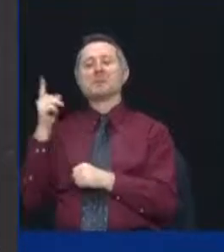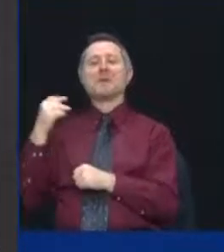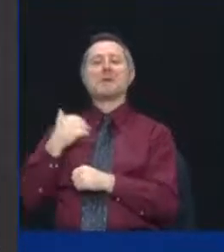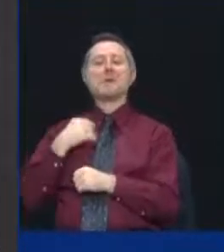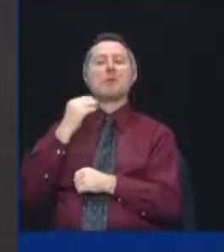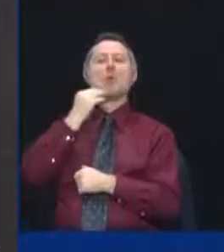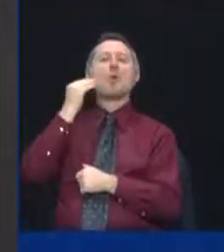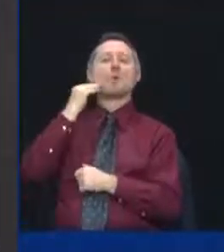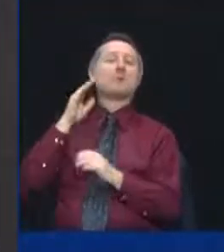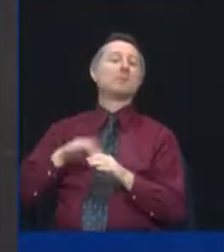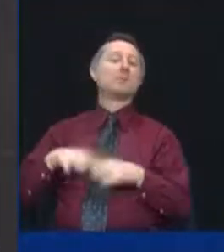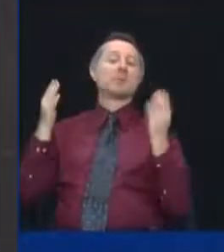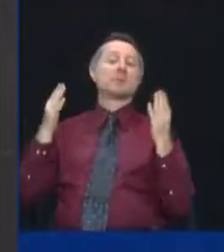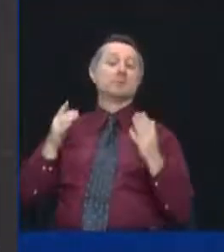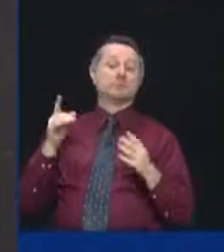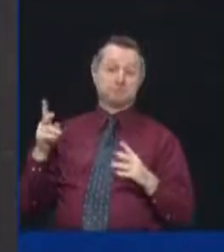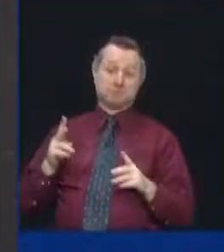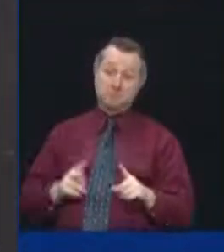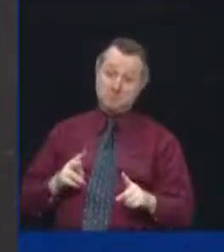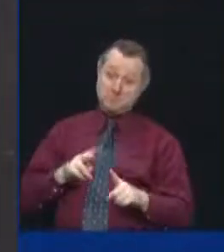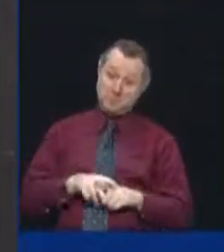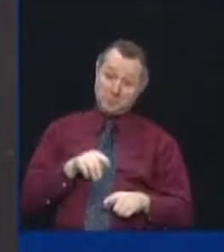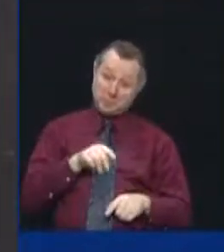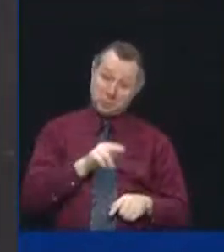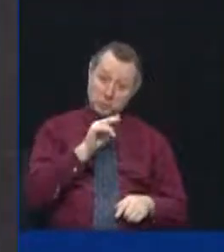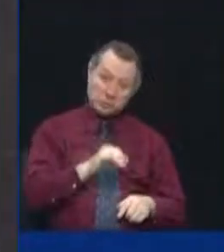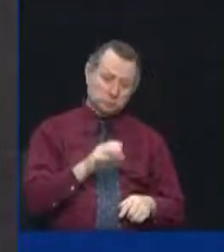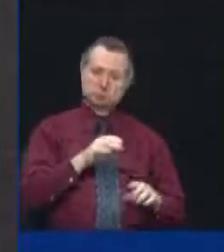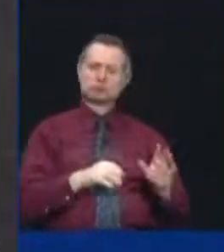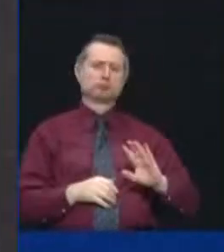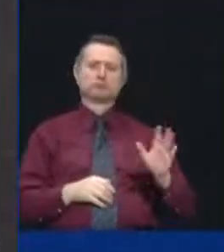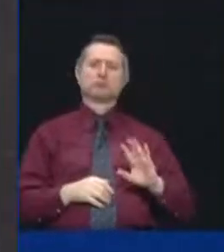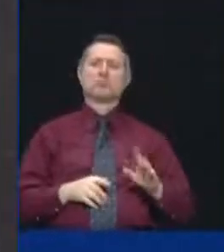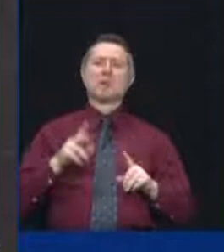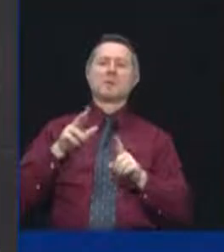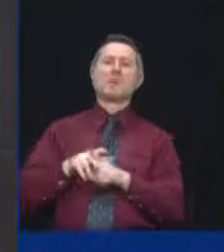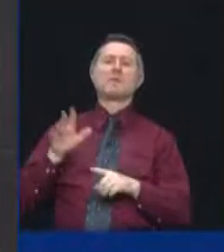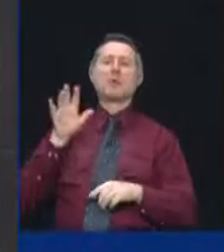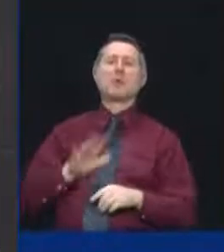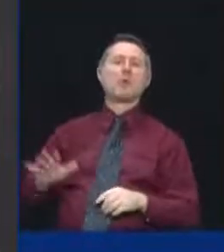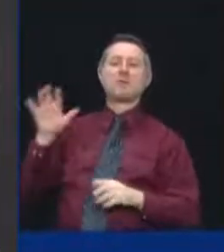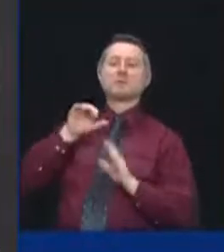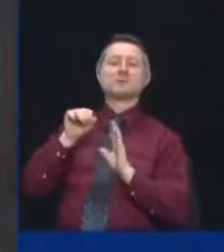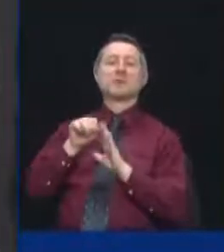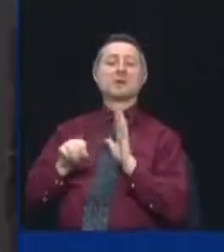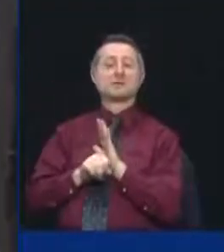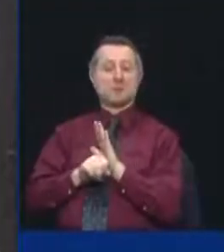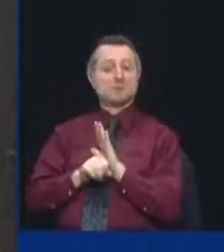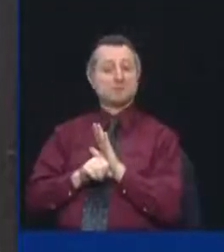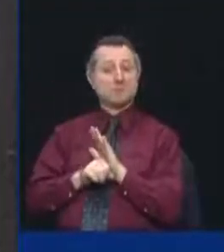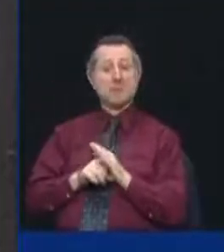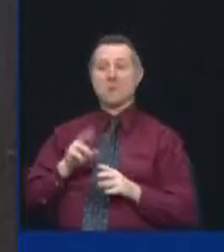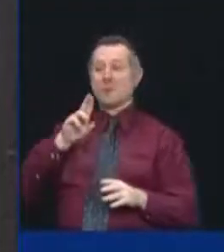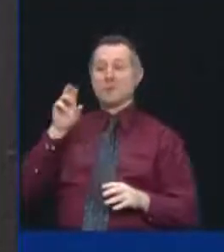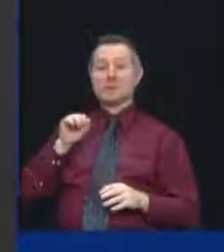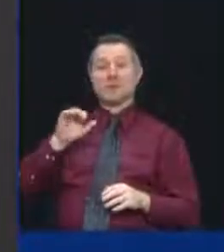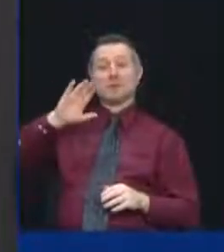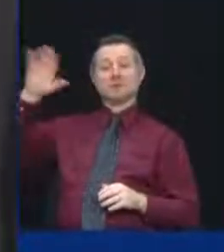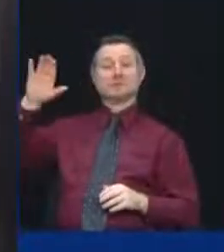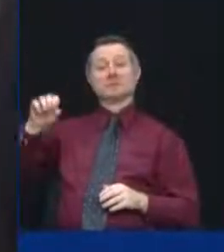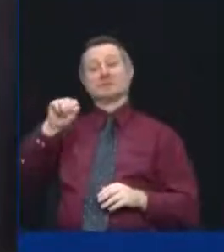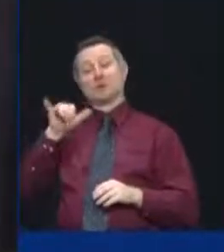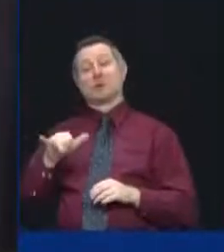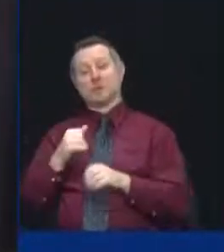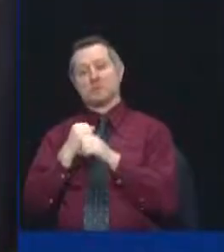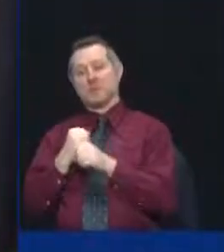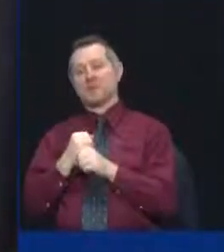City issue. This is statewide, it's national. Their ballpark has just been refurbished